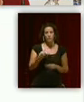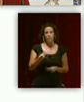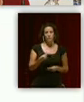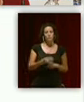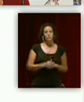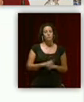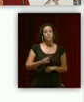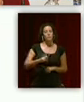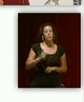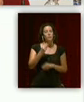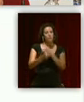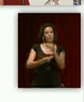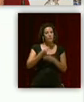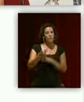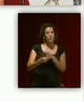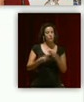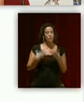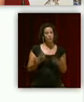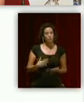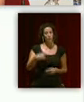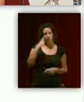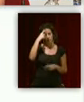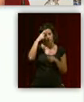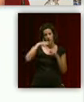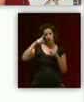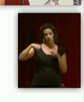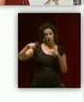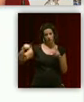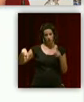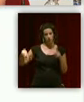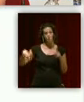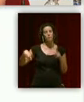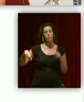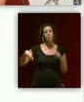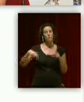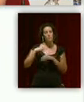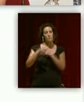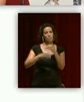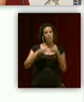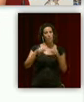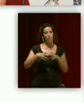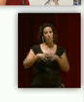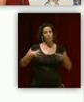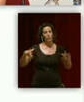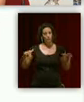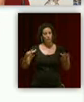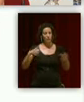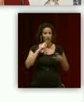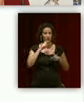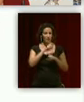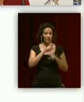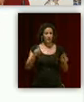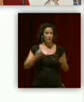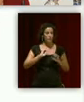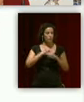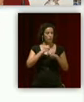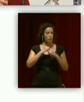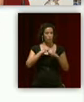action. These are the materials that we use for this purpose. First of all, we use the EEG,